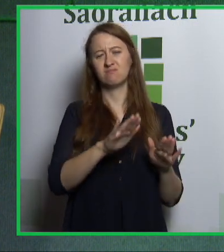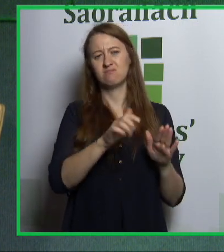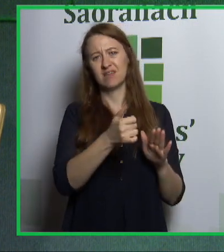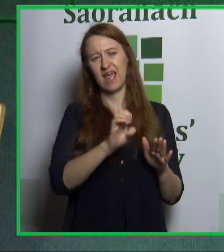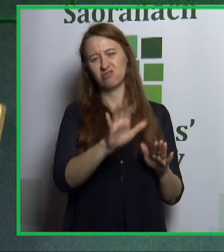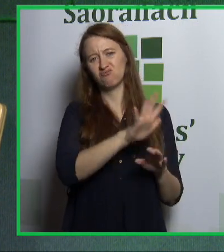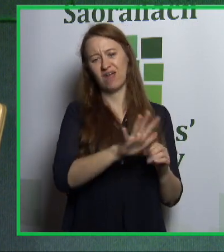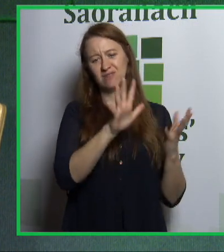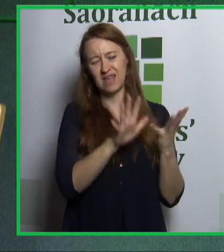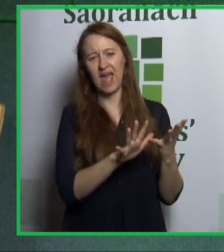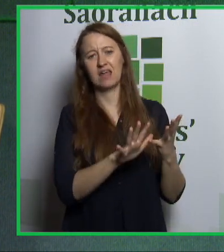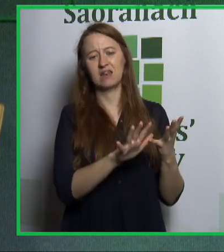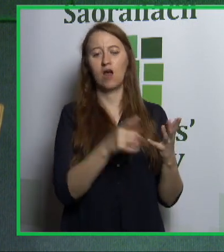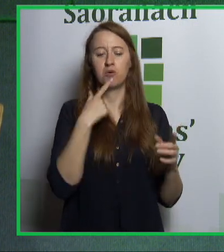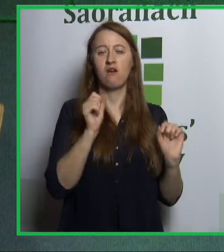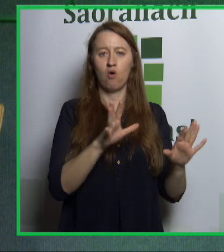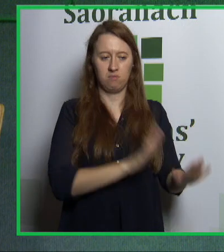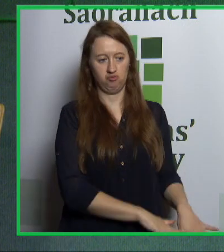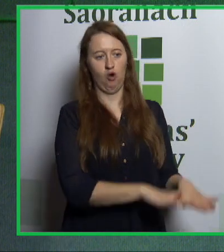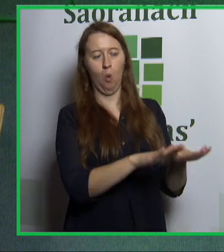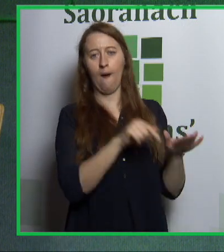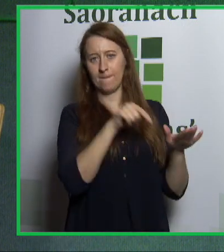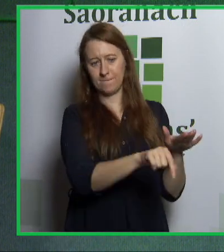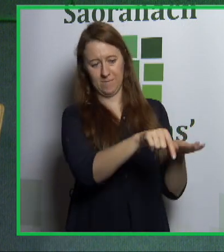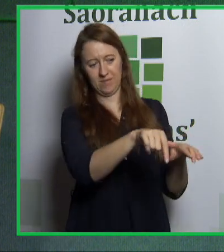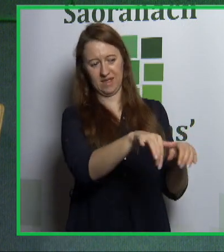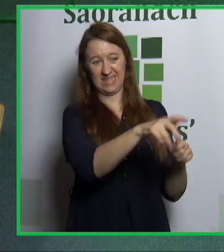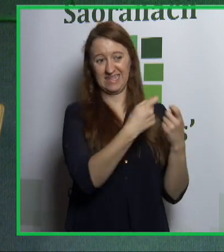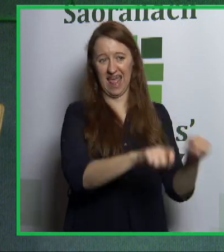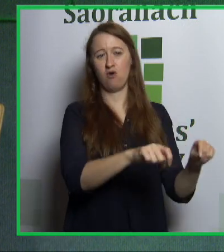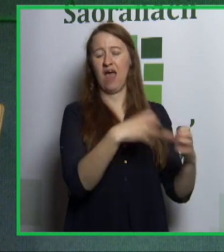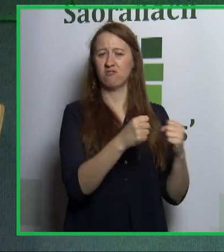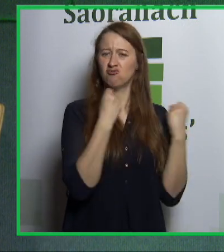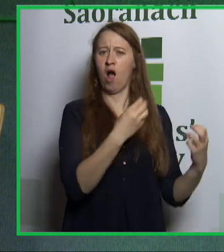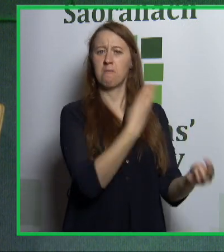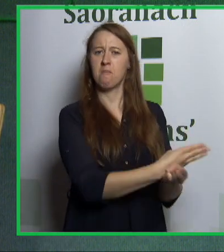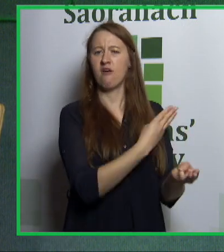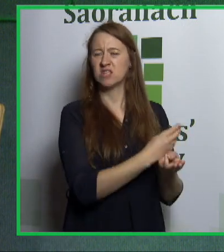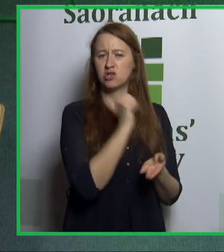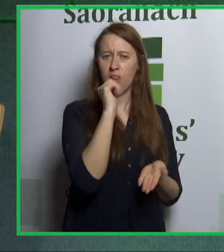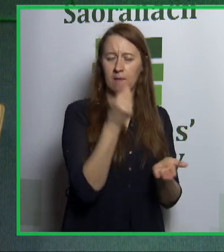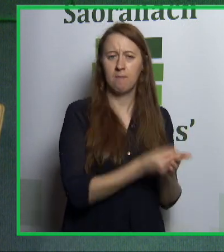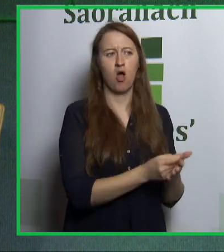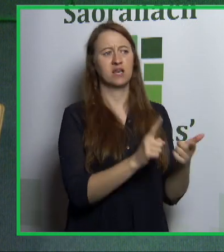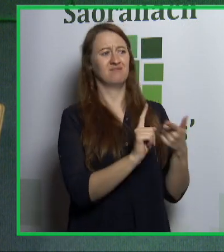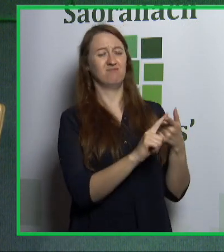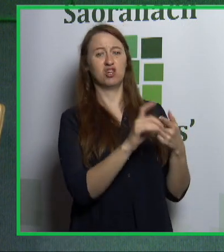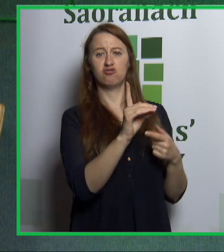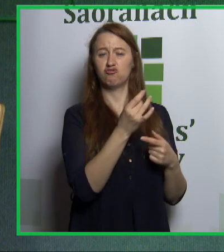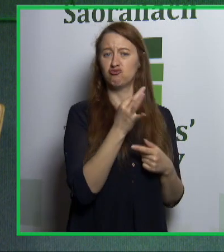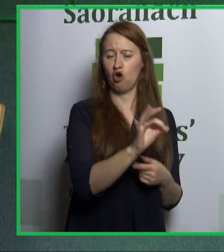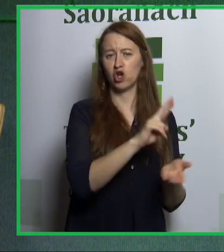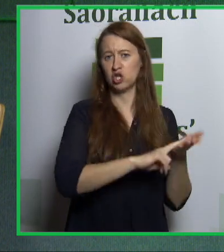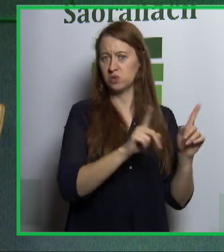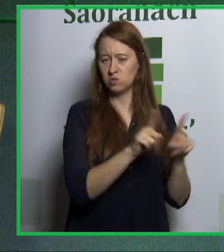inner city where there was high levels of deprivation, poverty, and not known because it was my reality, but there was a lot of